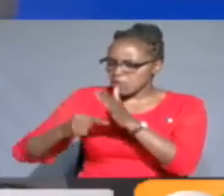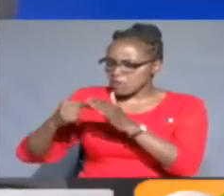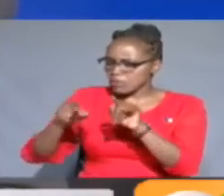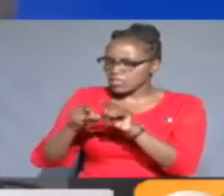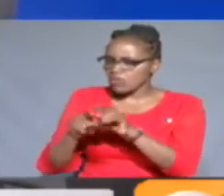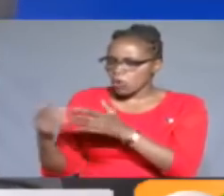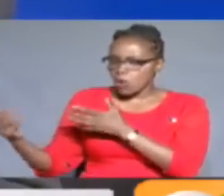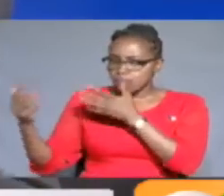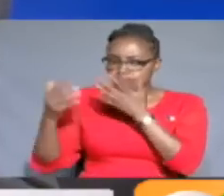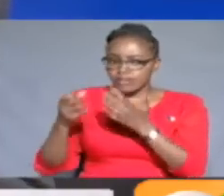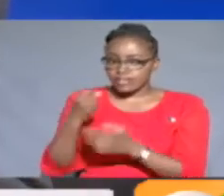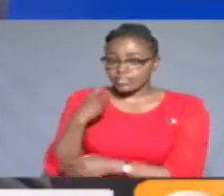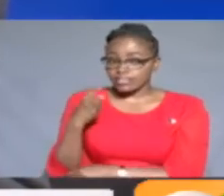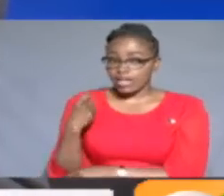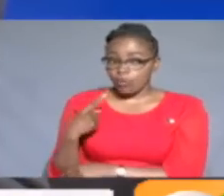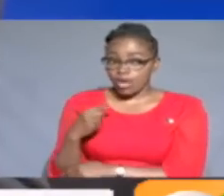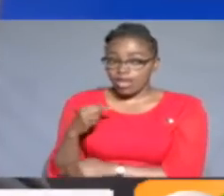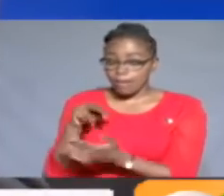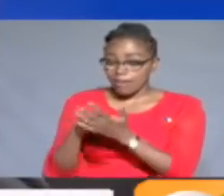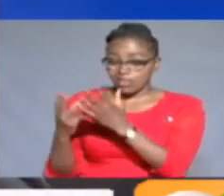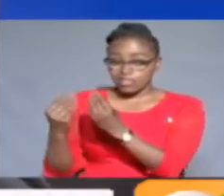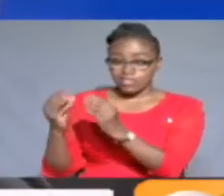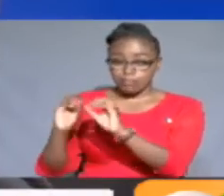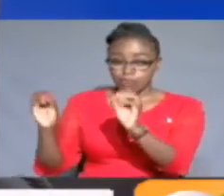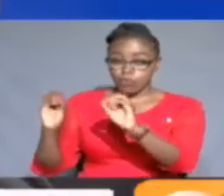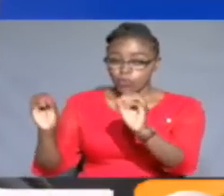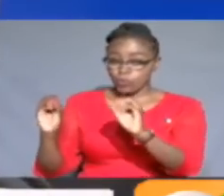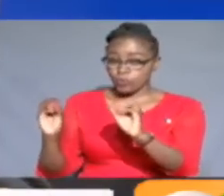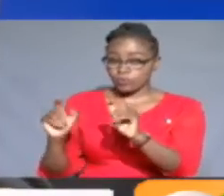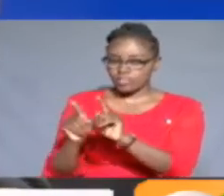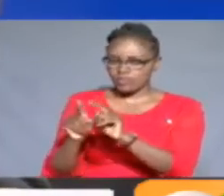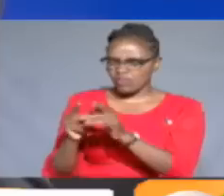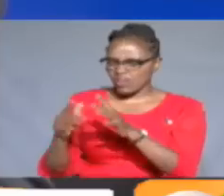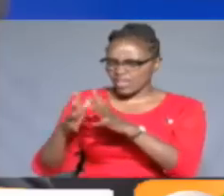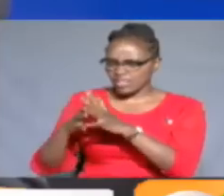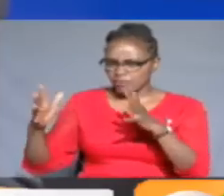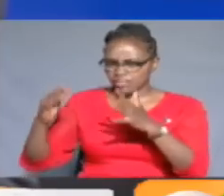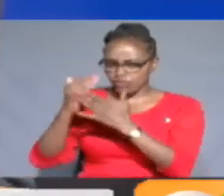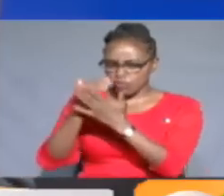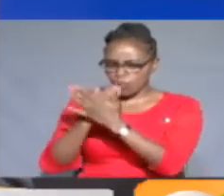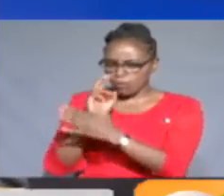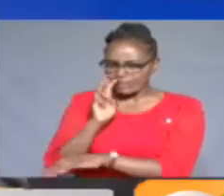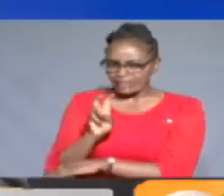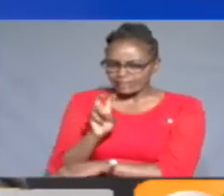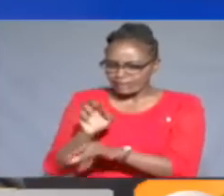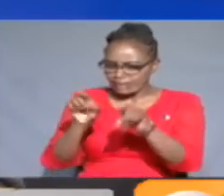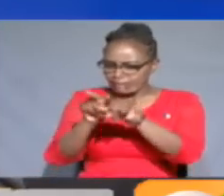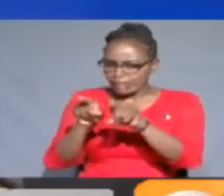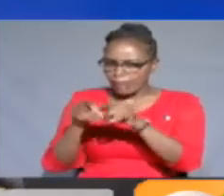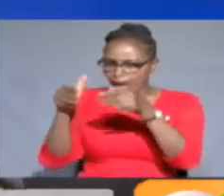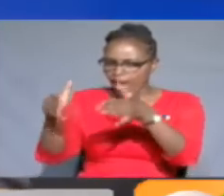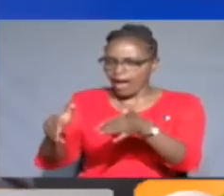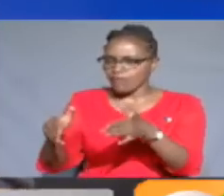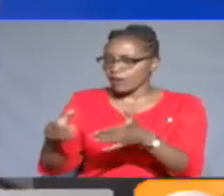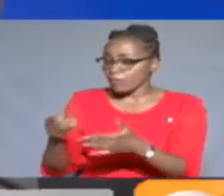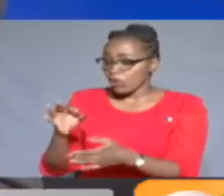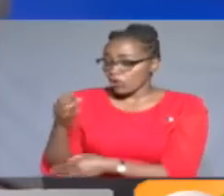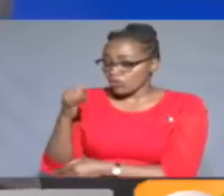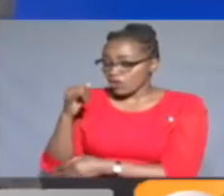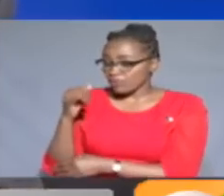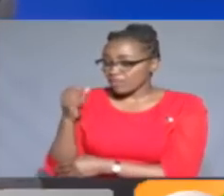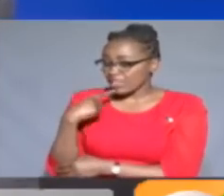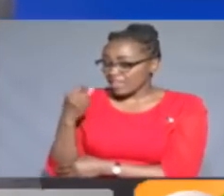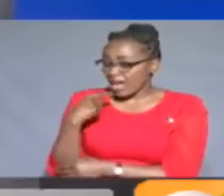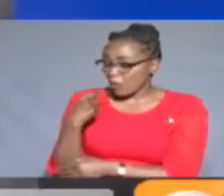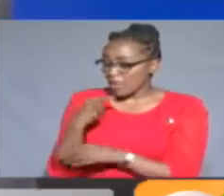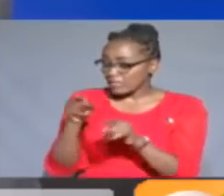importing from there. So it's not simple, you need an expansive program, looking at even the availability of drugs. You need to even